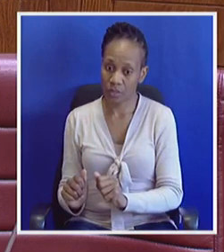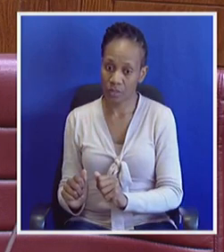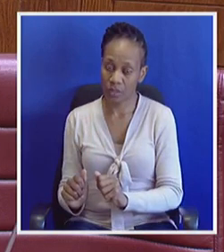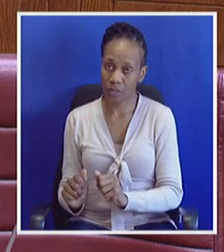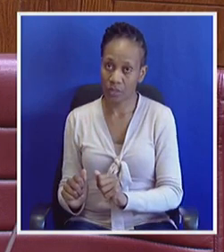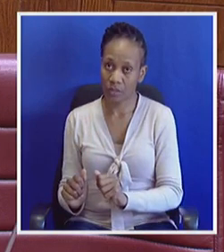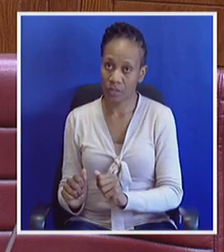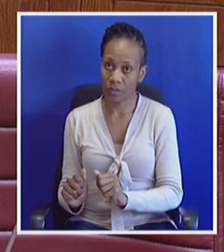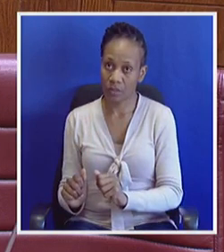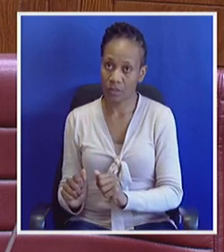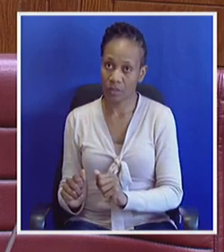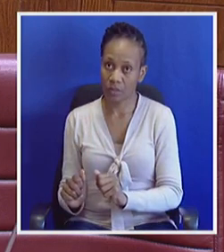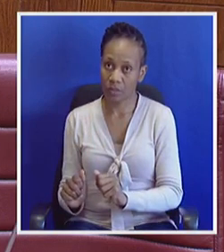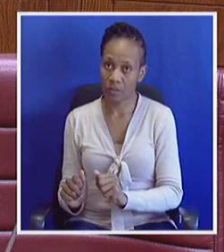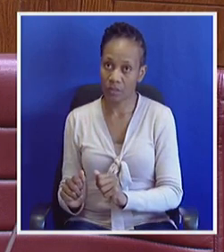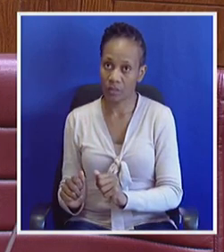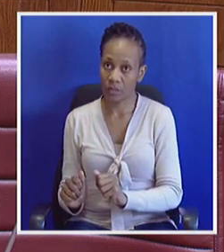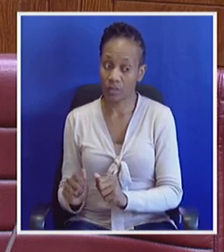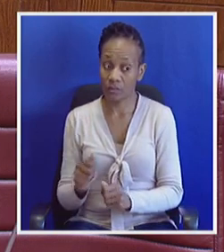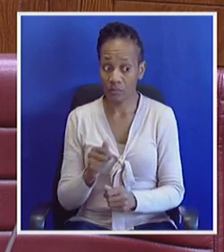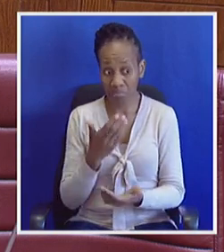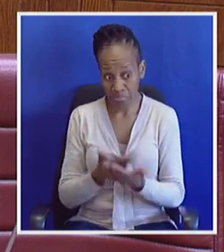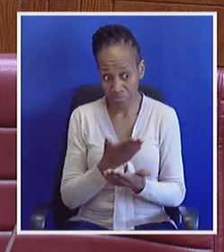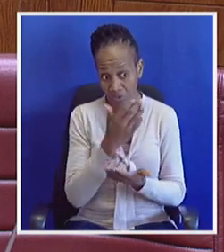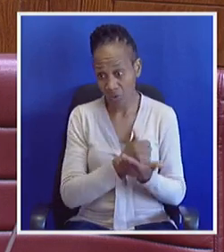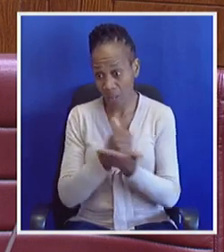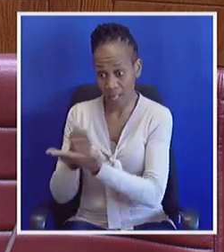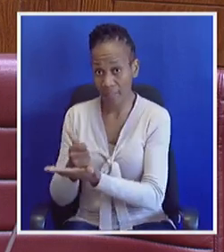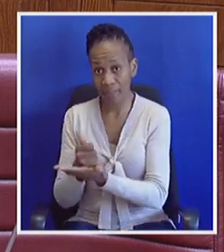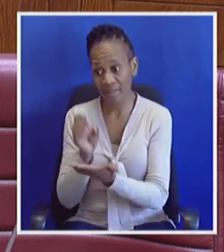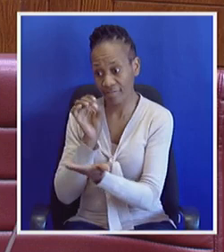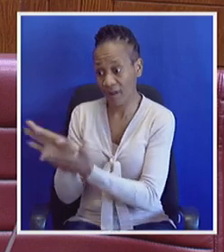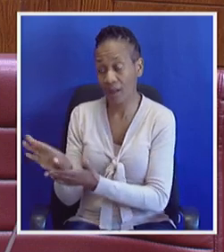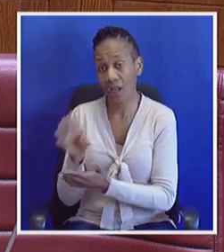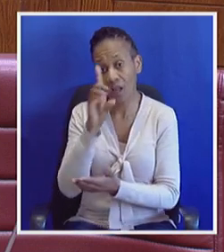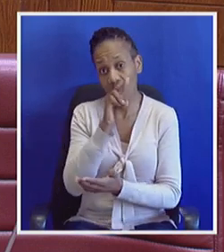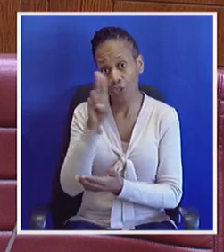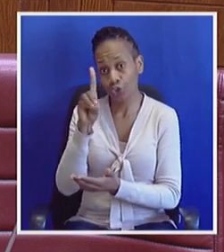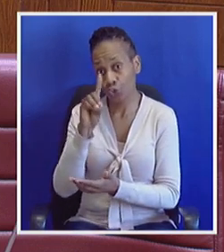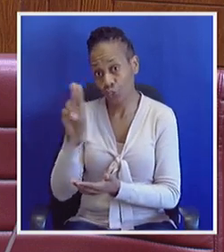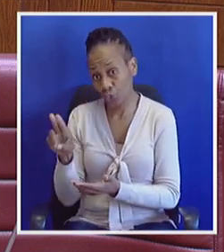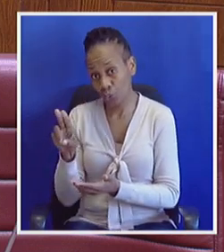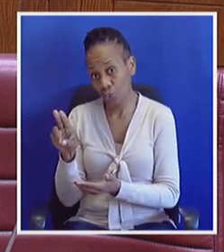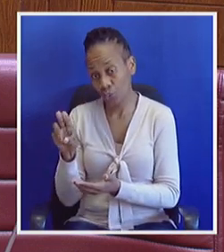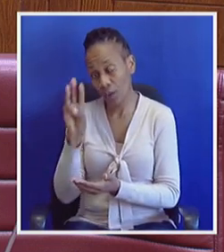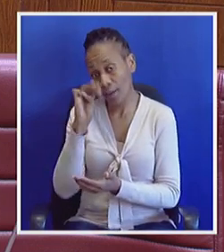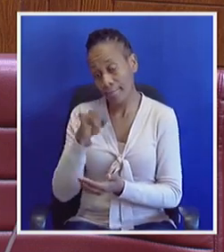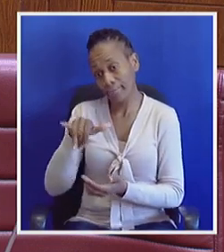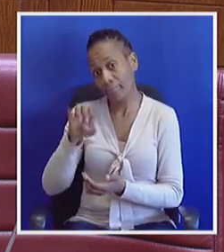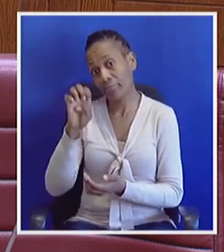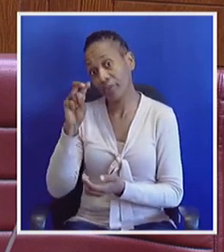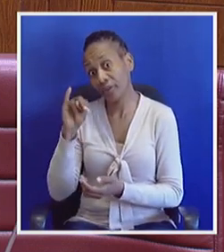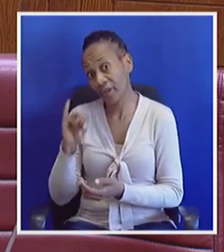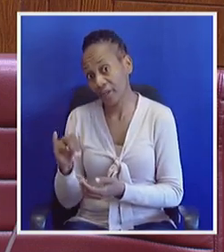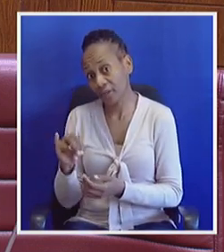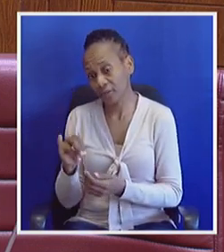Reform, will you step in and remove Dudu Mayeni as her continued employment